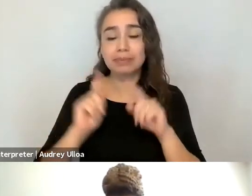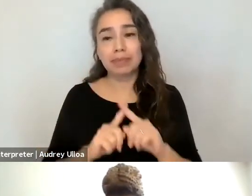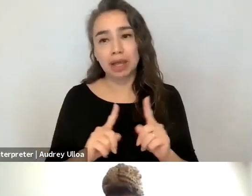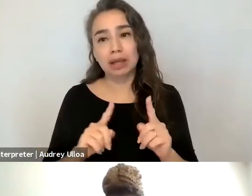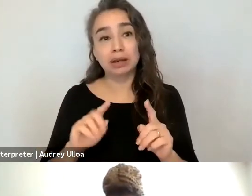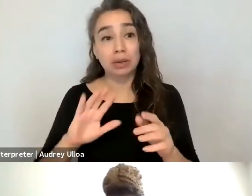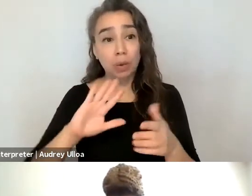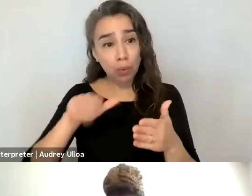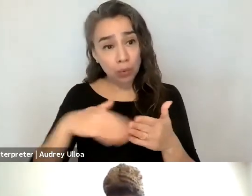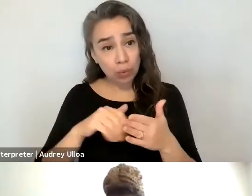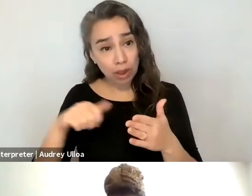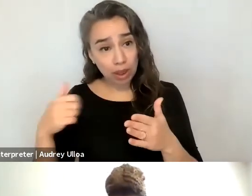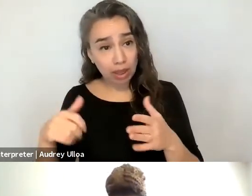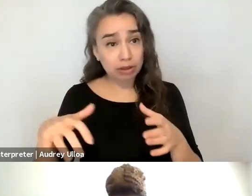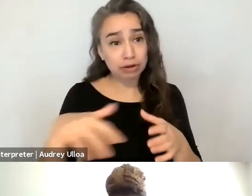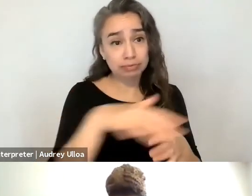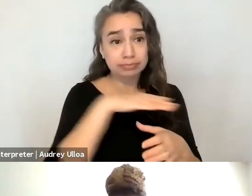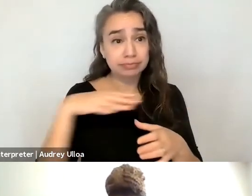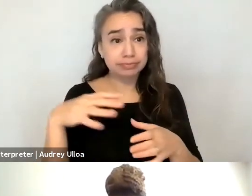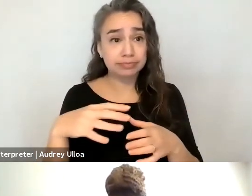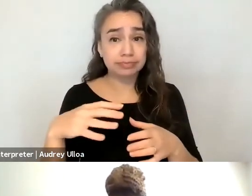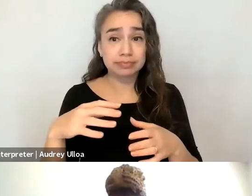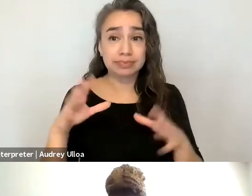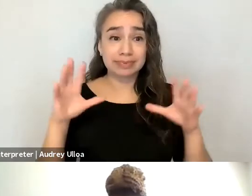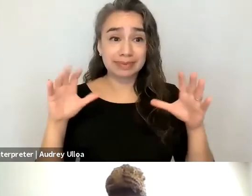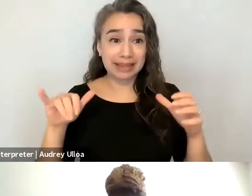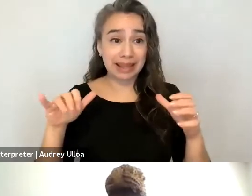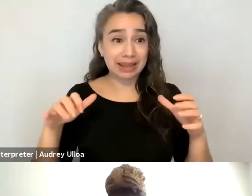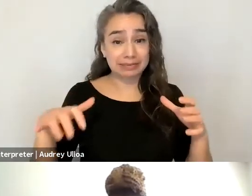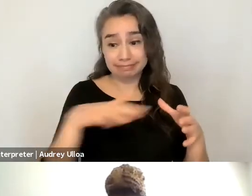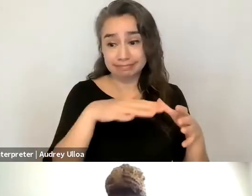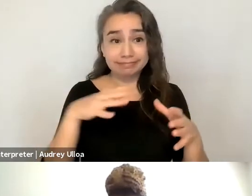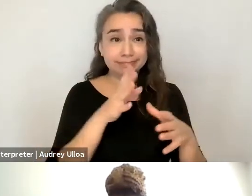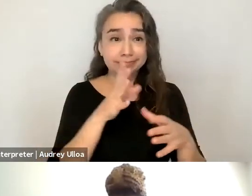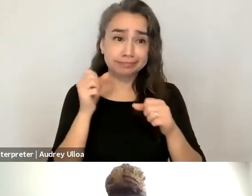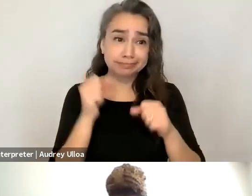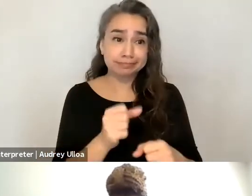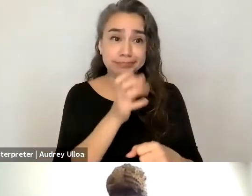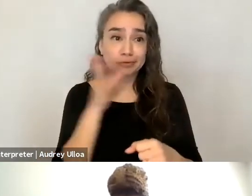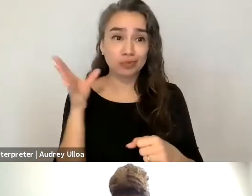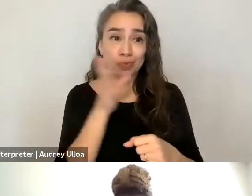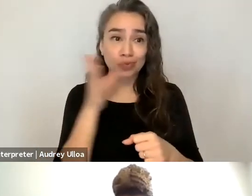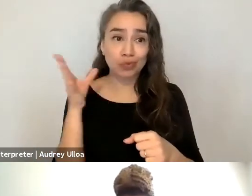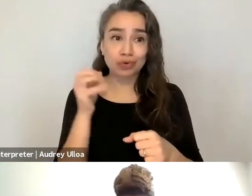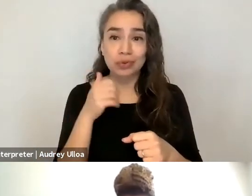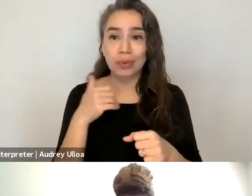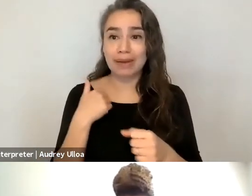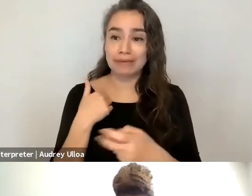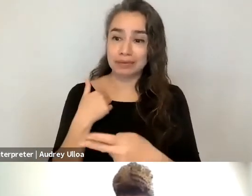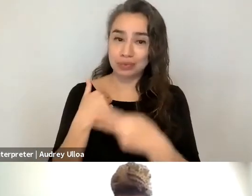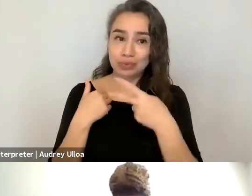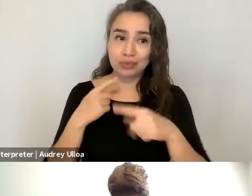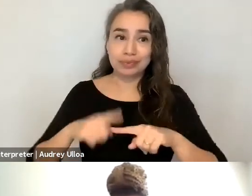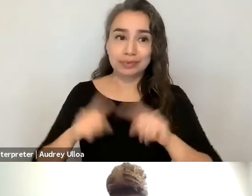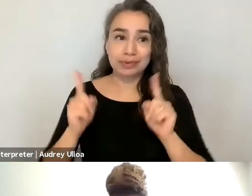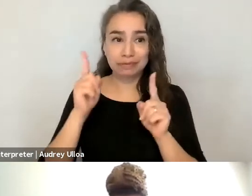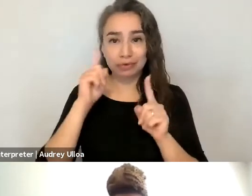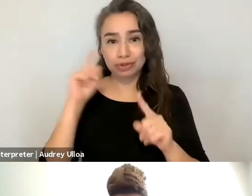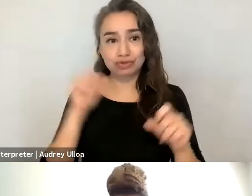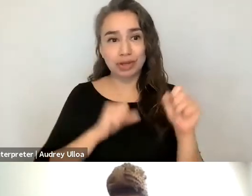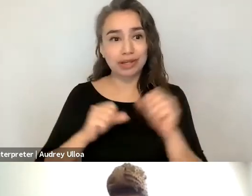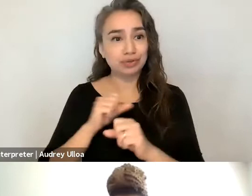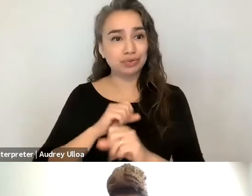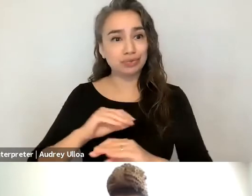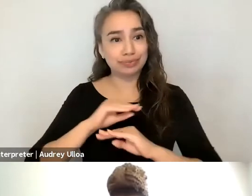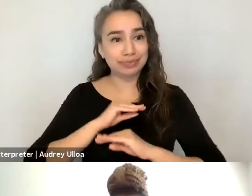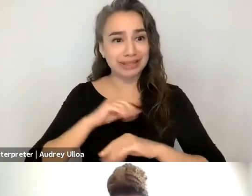of our county that's pretty rural. So it kind of requires two pretty different strategies to meet the pretty disparate